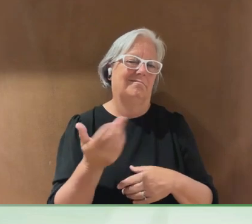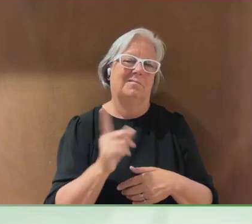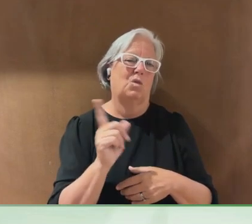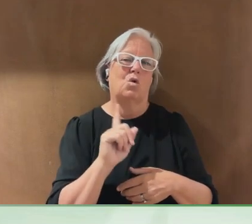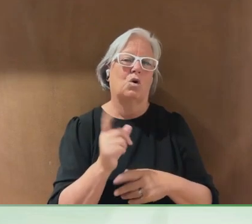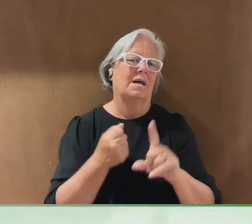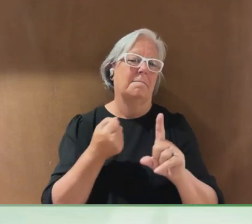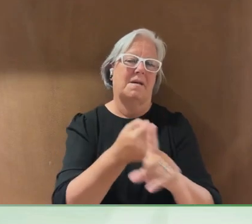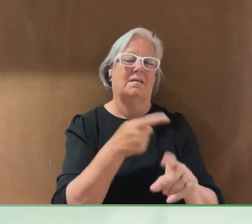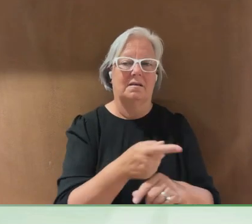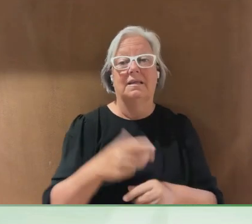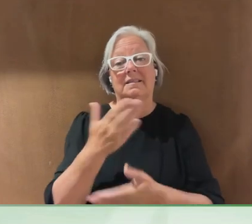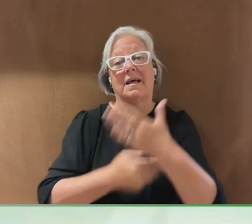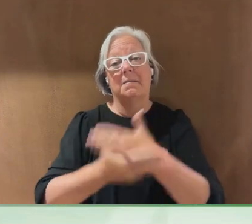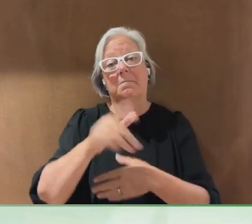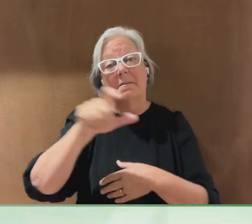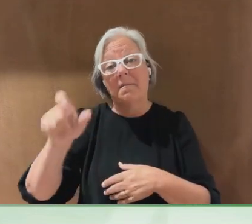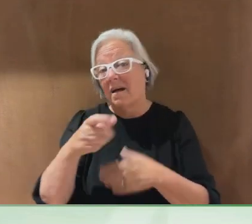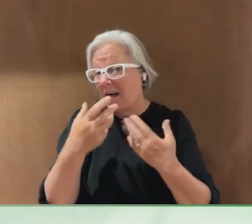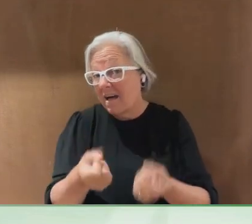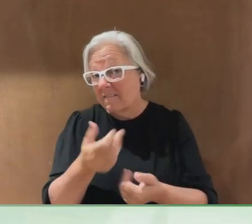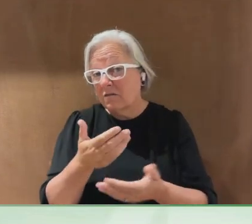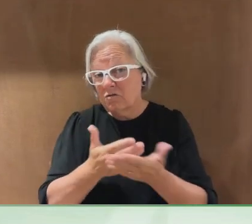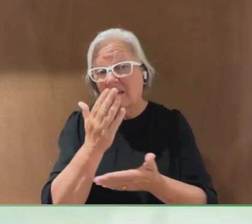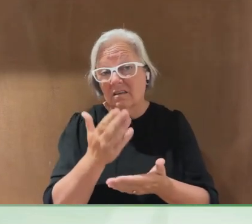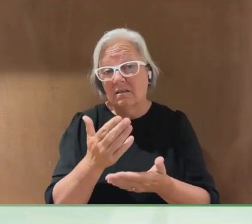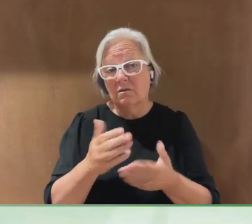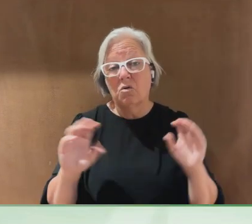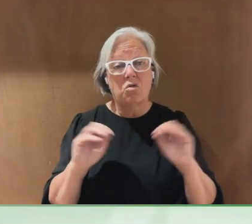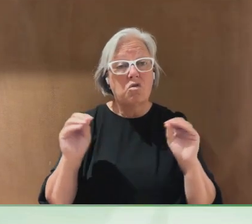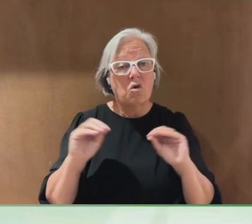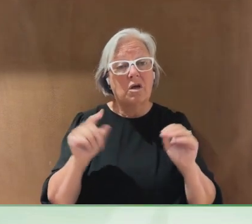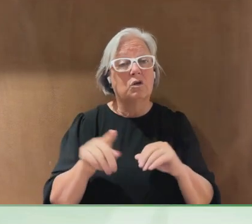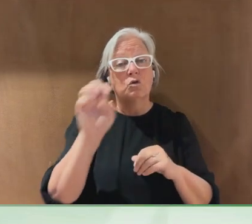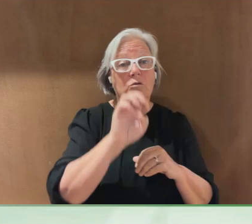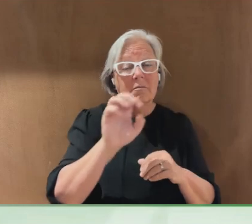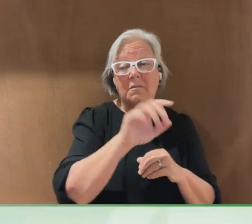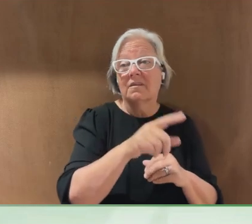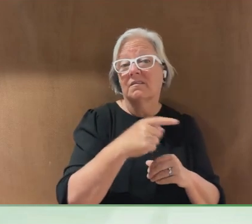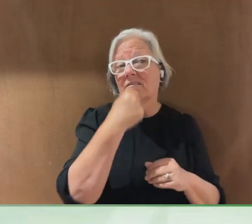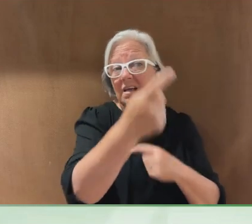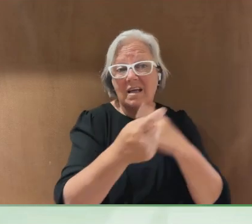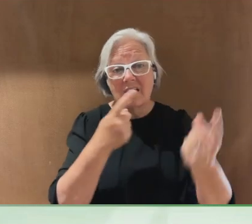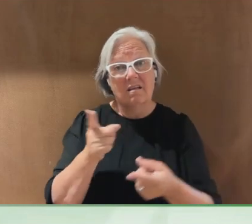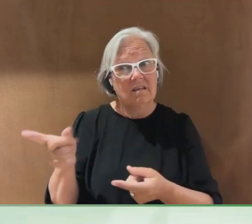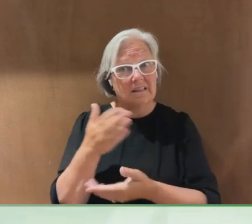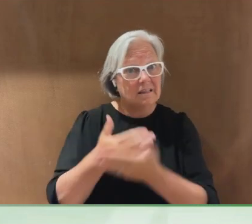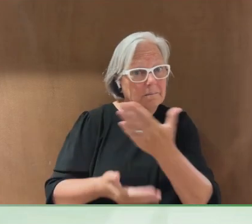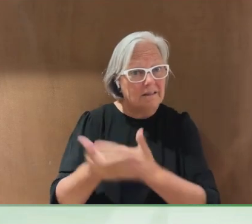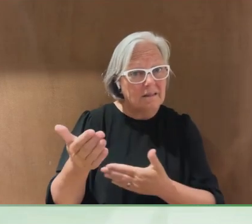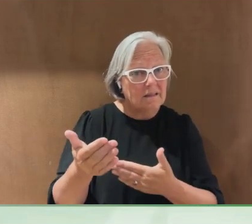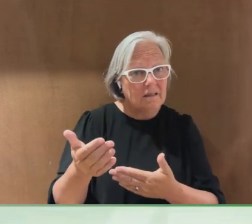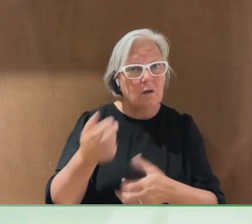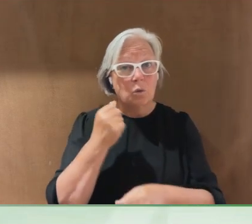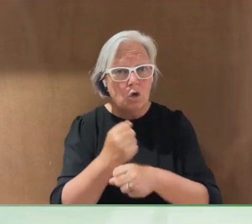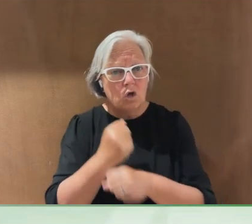people they have rights. I don't see any equality body in Europe telling anybody with a disability in work what rights they're